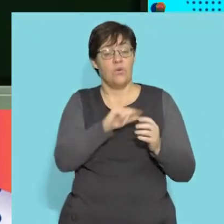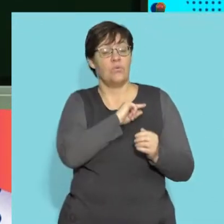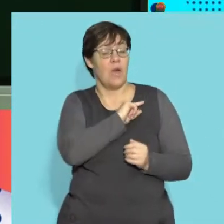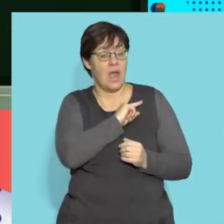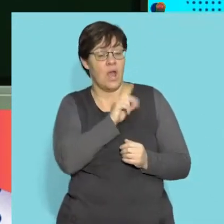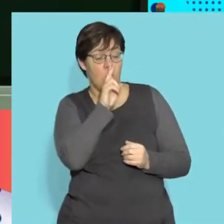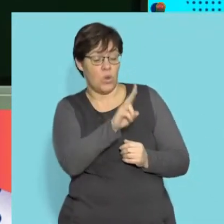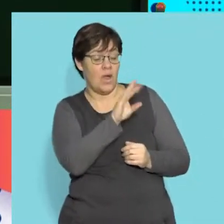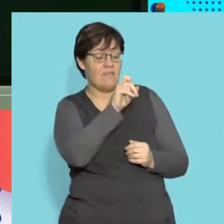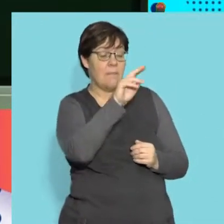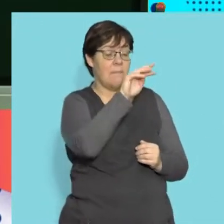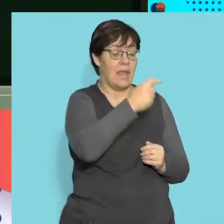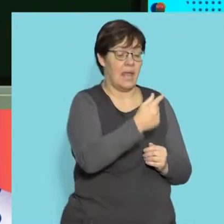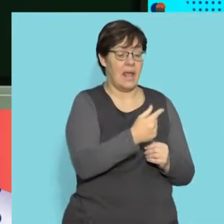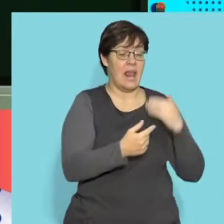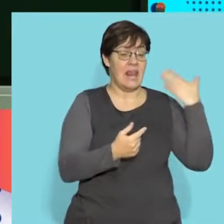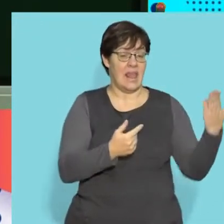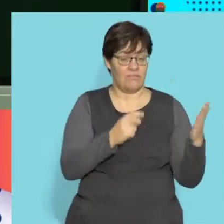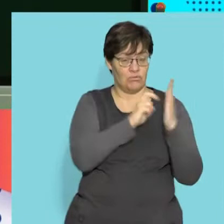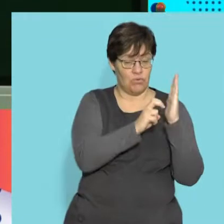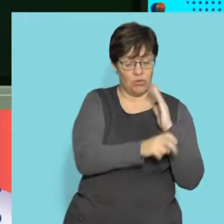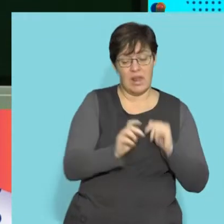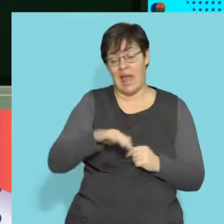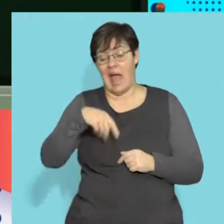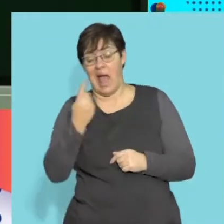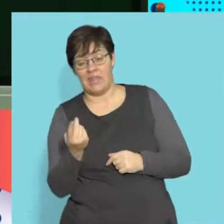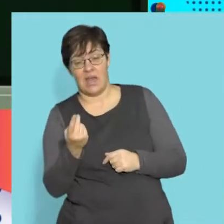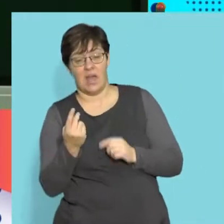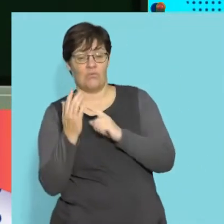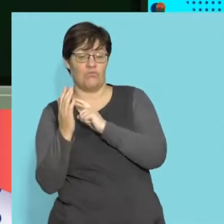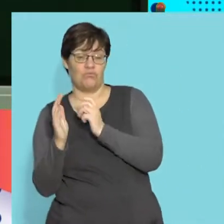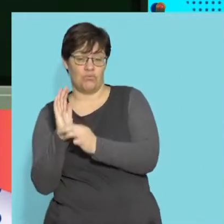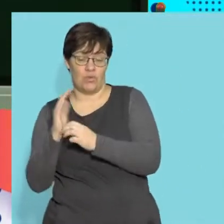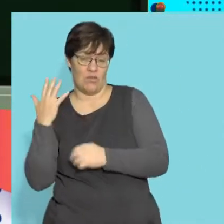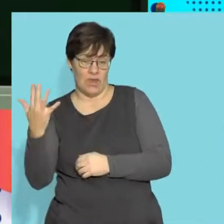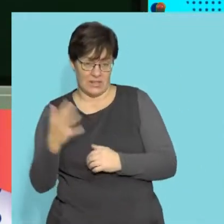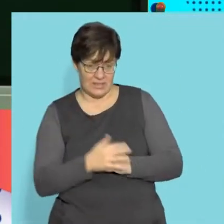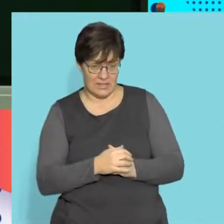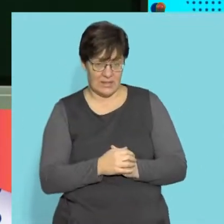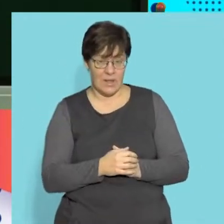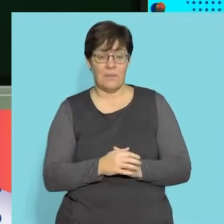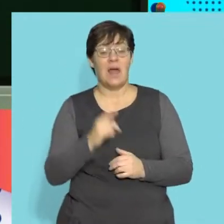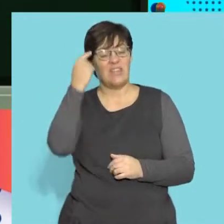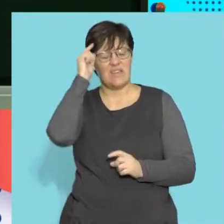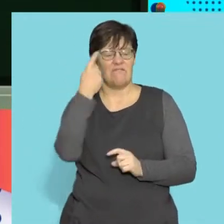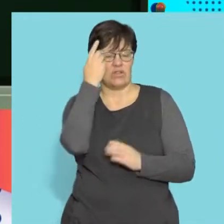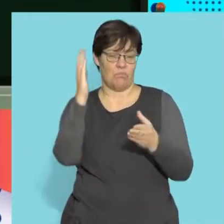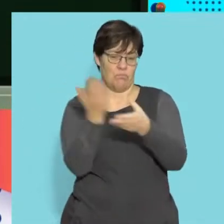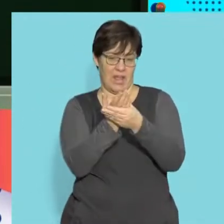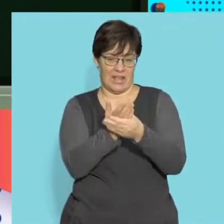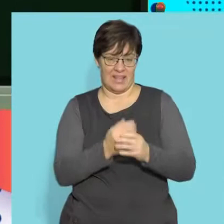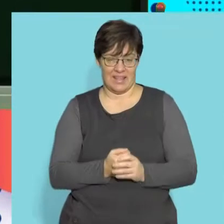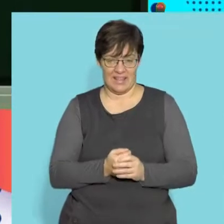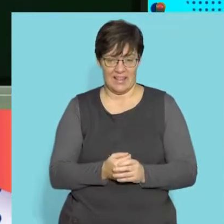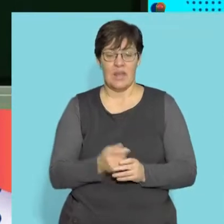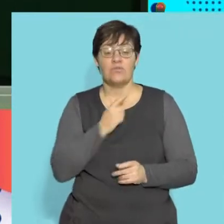this explanation by looking at both Fleming's left-hand rule and another rule. But you know what? I think it's time